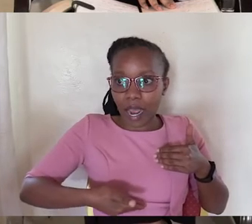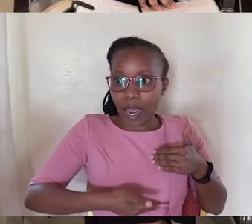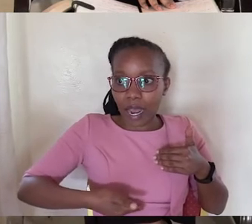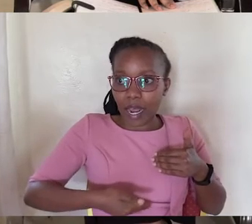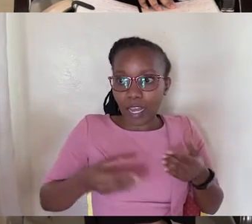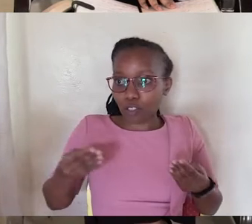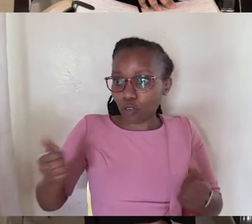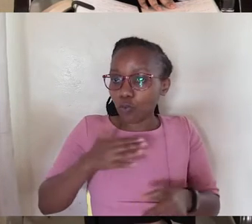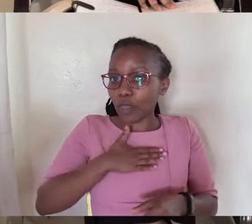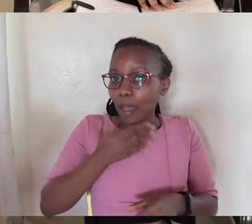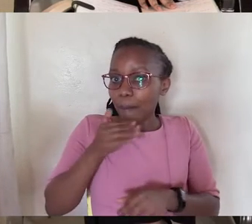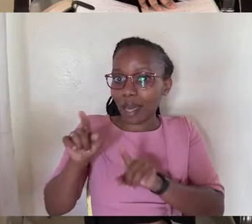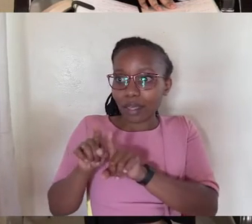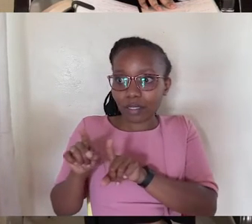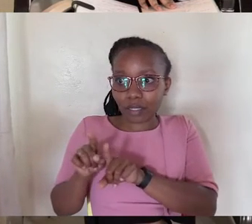it out with my brothers,